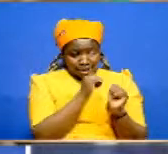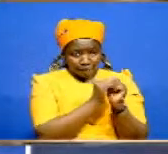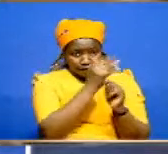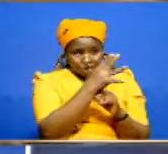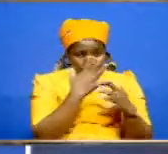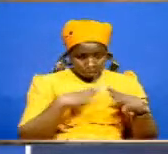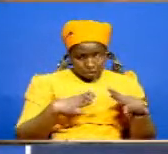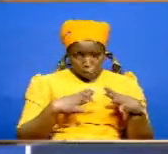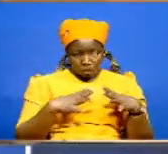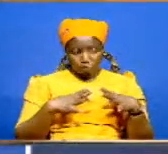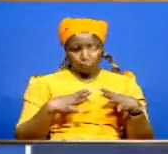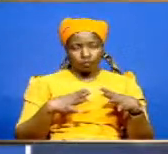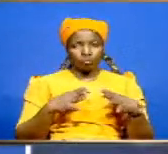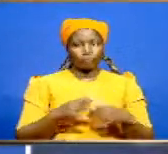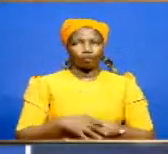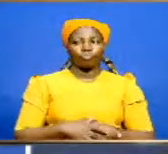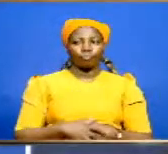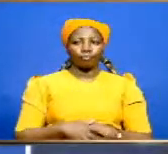8.